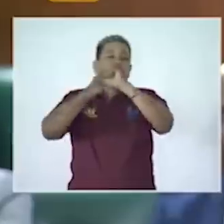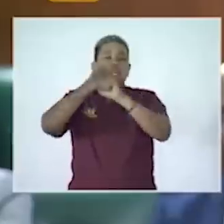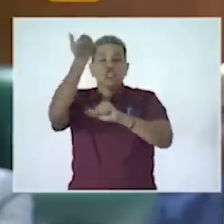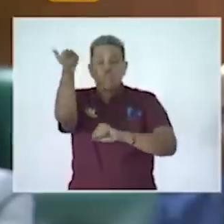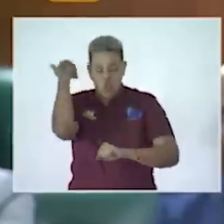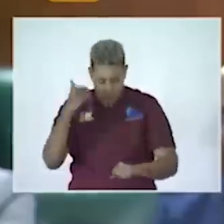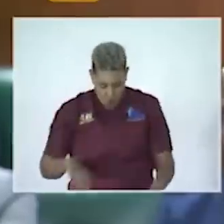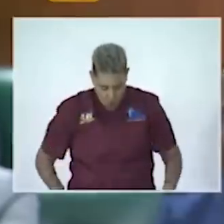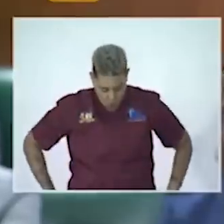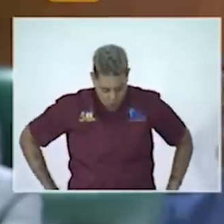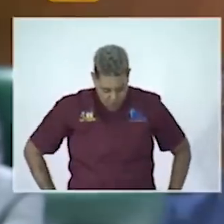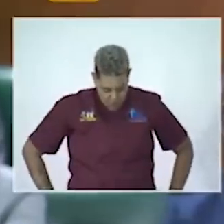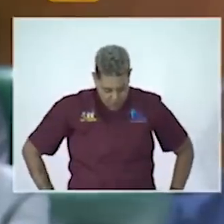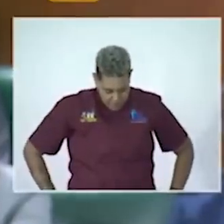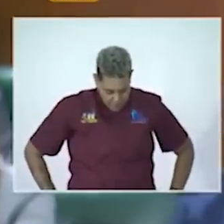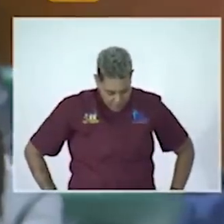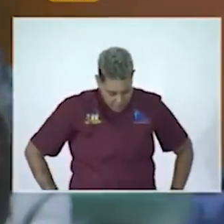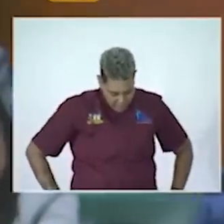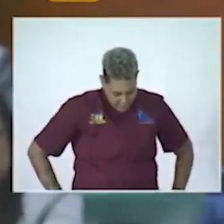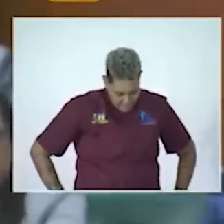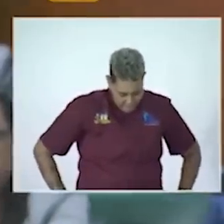ago.